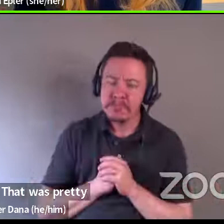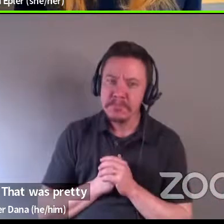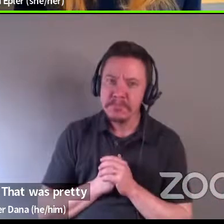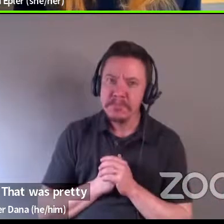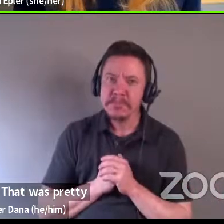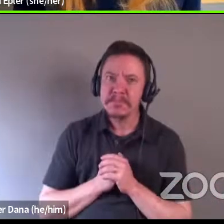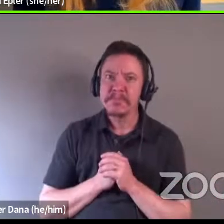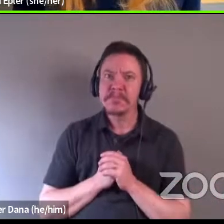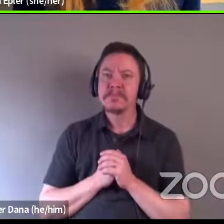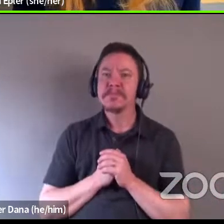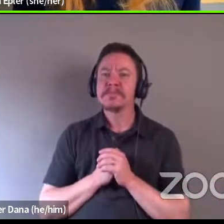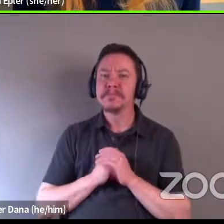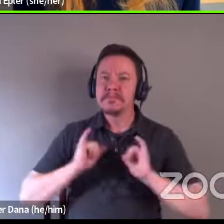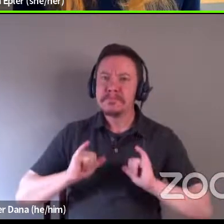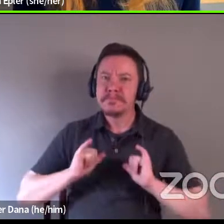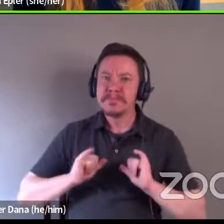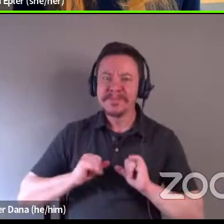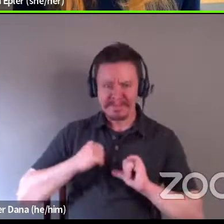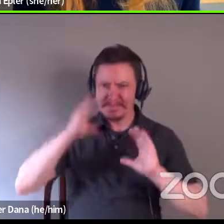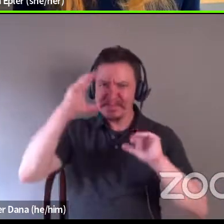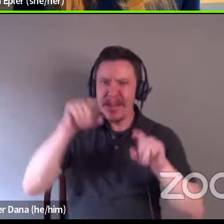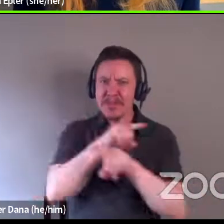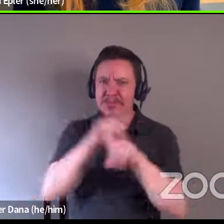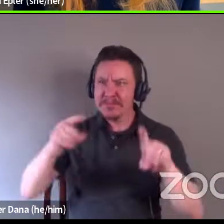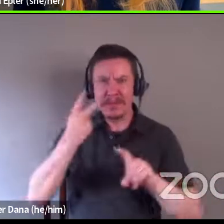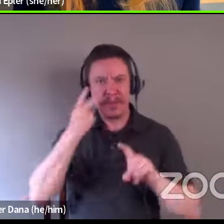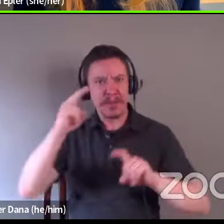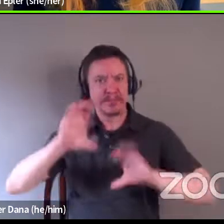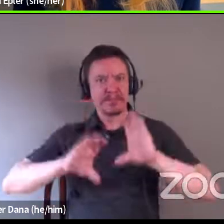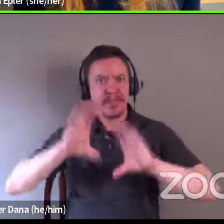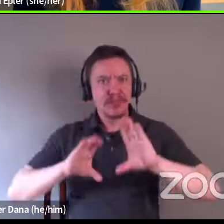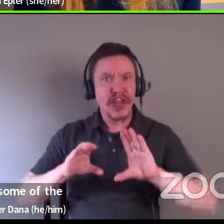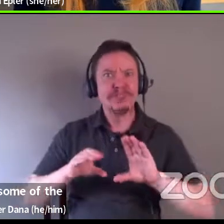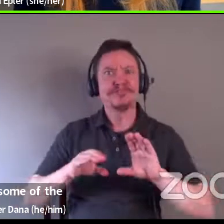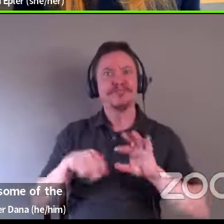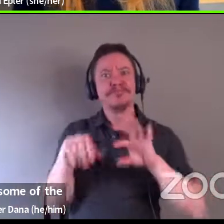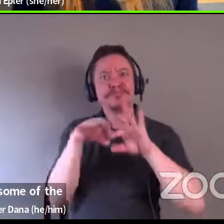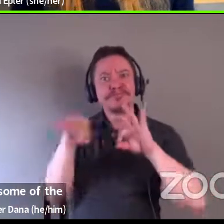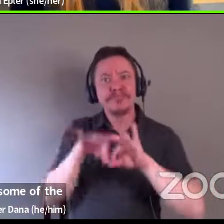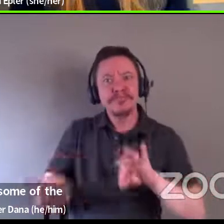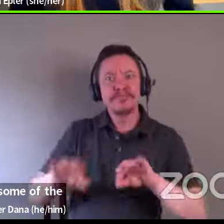I hope you see some of the chats and the reactions, by the way.